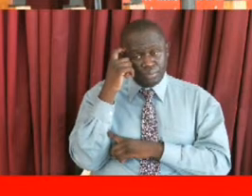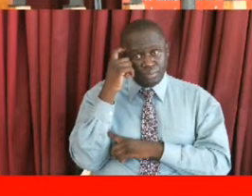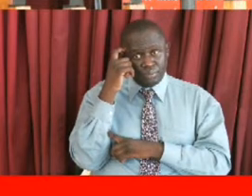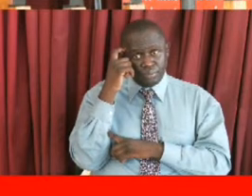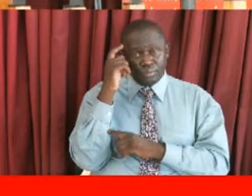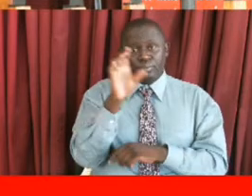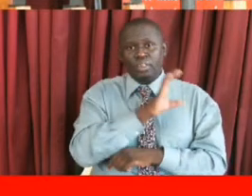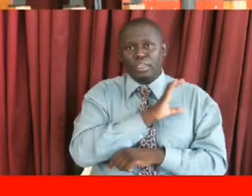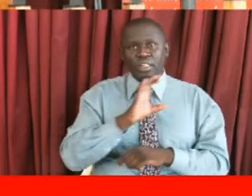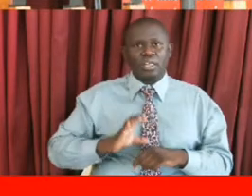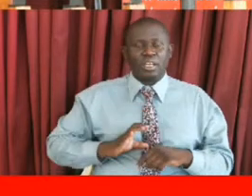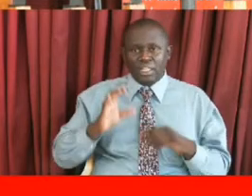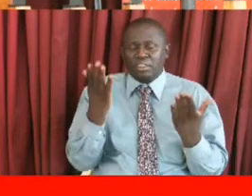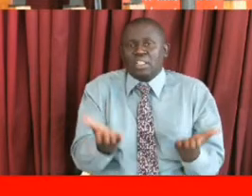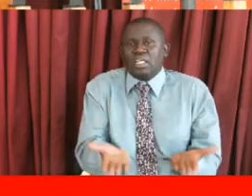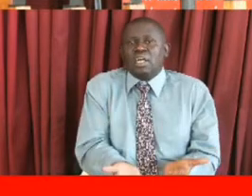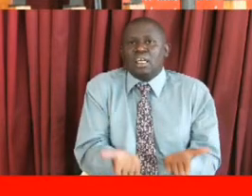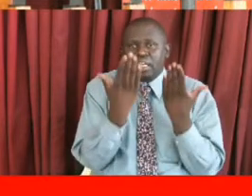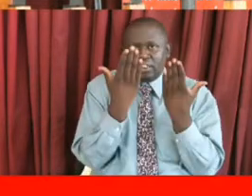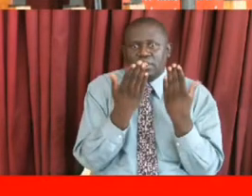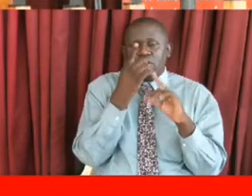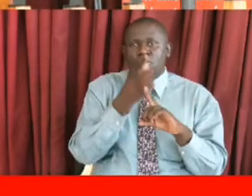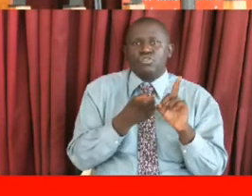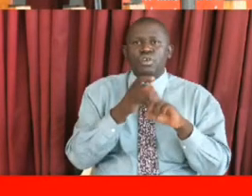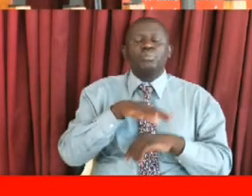Christ raised from the